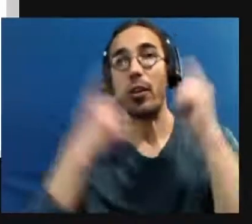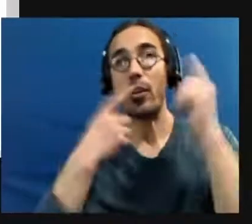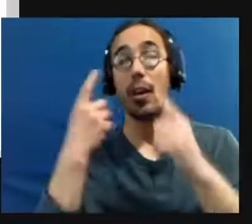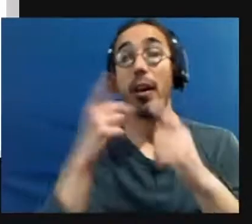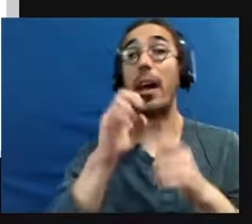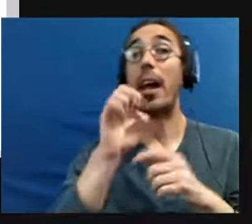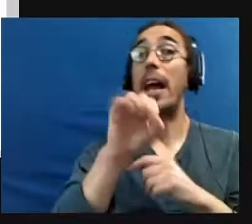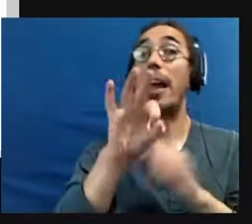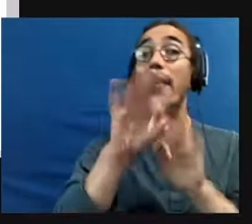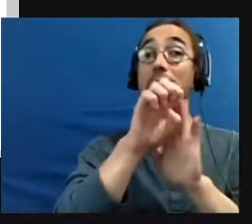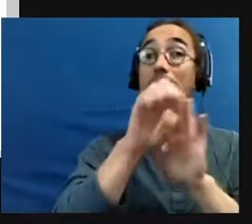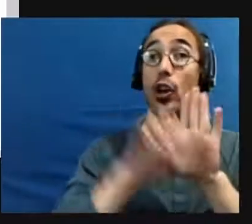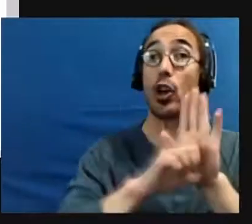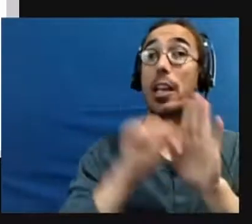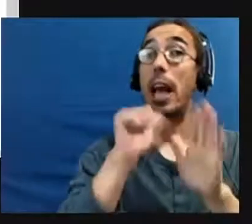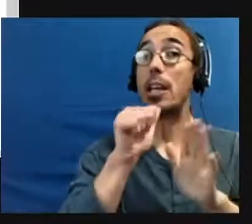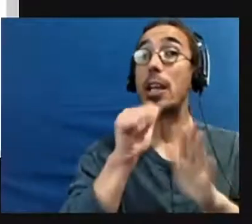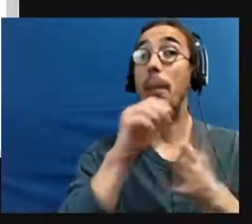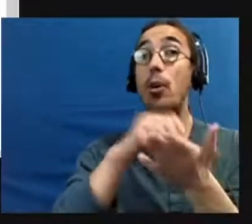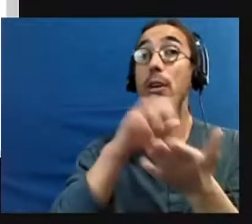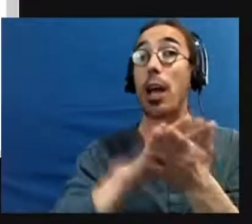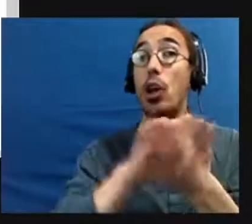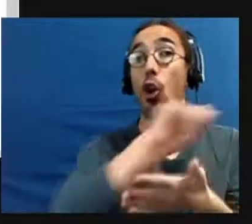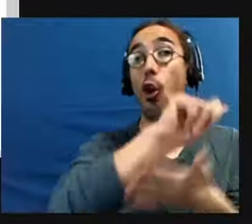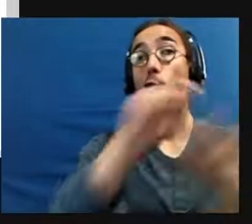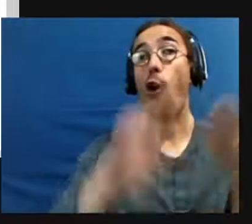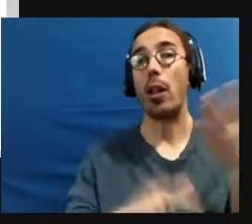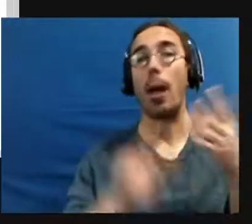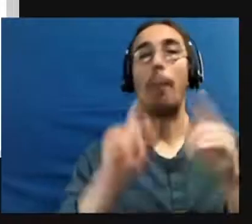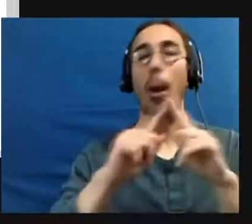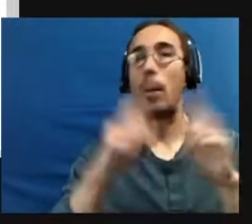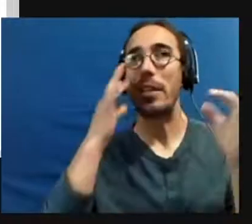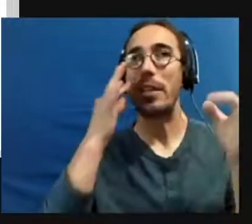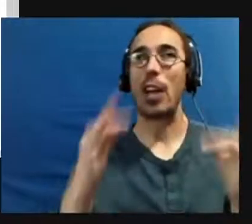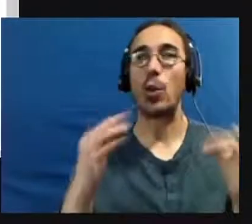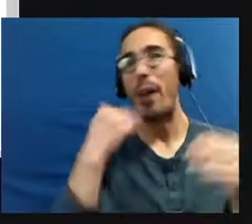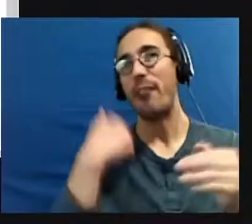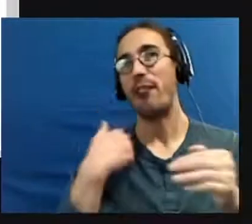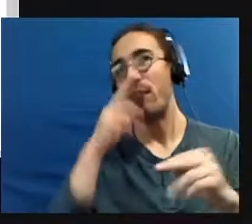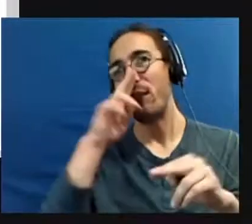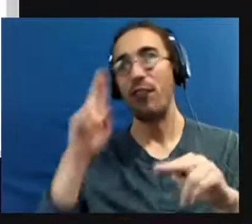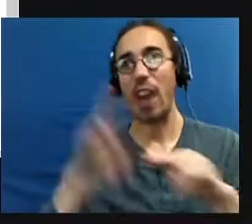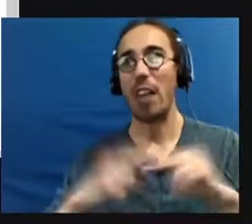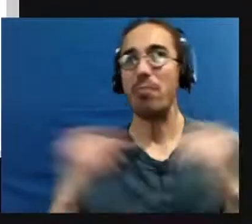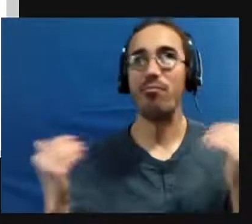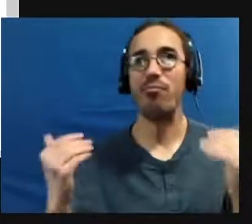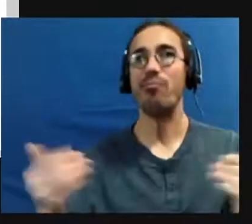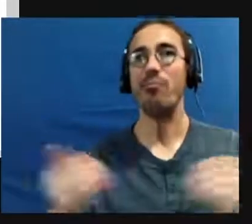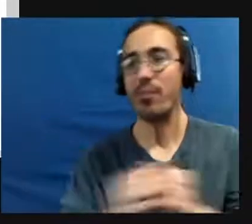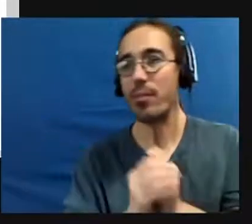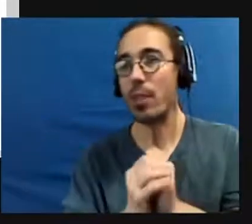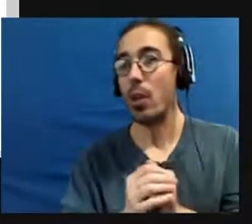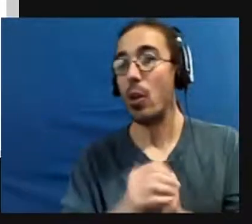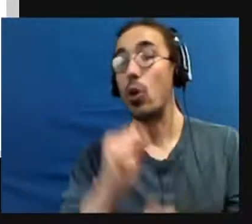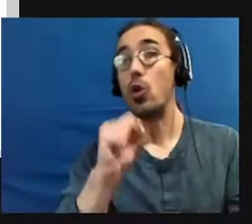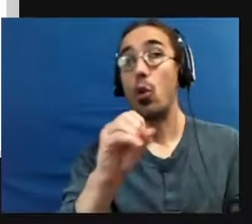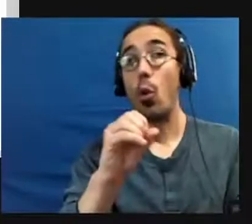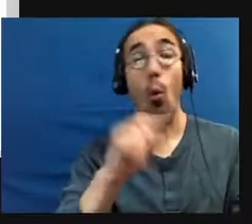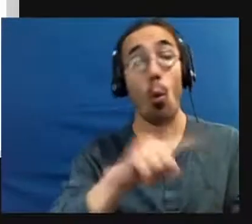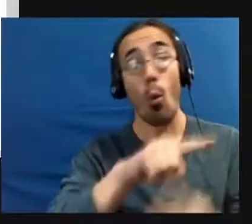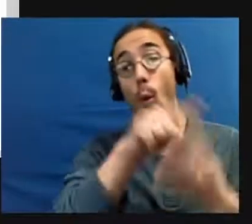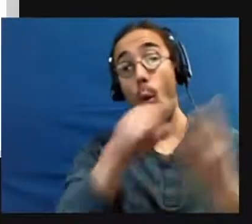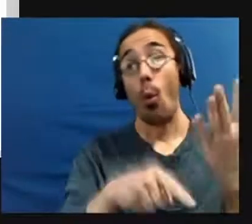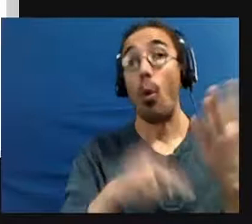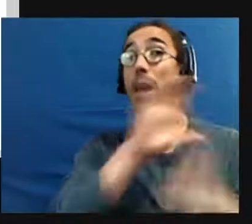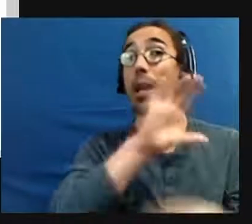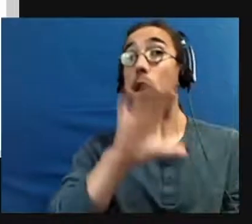put all of the above on the answer choice, but I decided we're here to have fun today, so I'm just going to go with it. All four of these characters